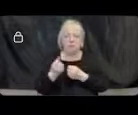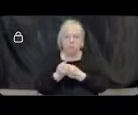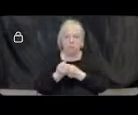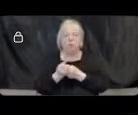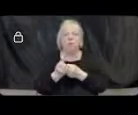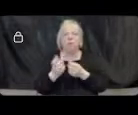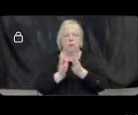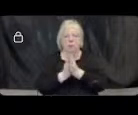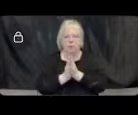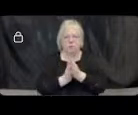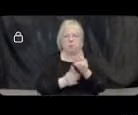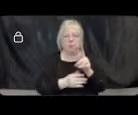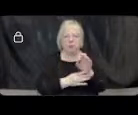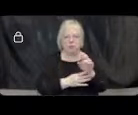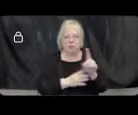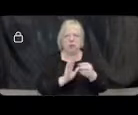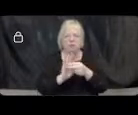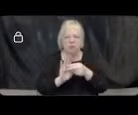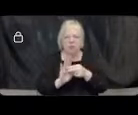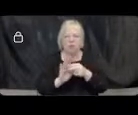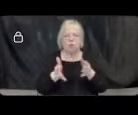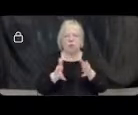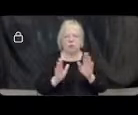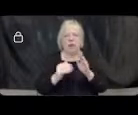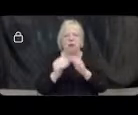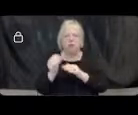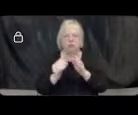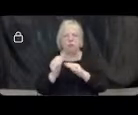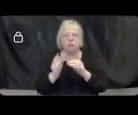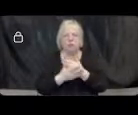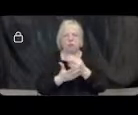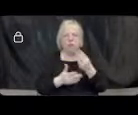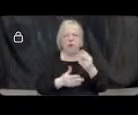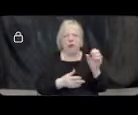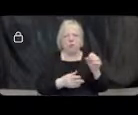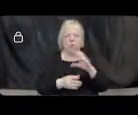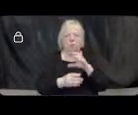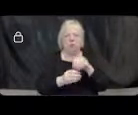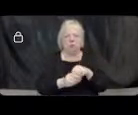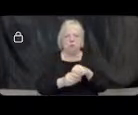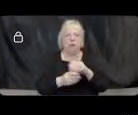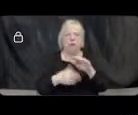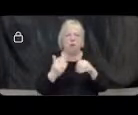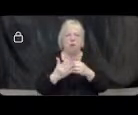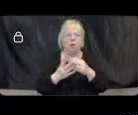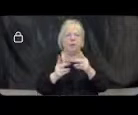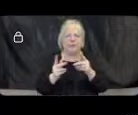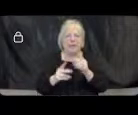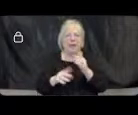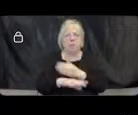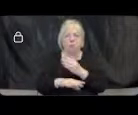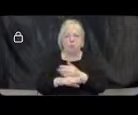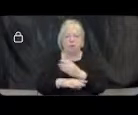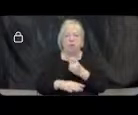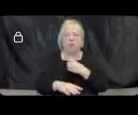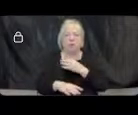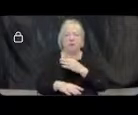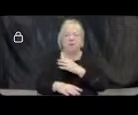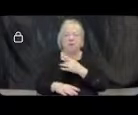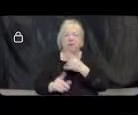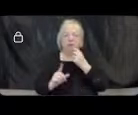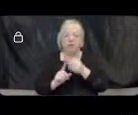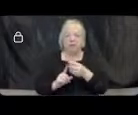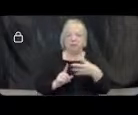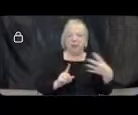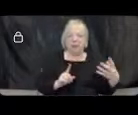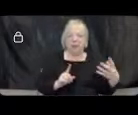zoning to allow construction of a new high school facility, including all site improvements. Staff feels that the expansion of the campus